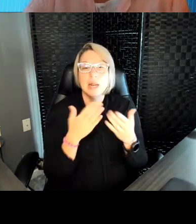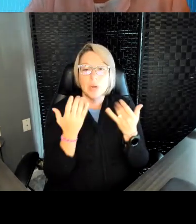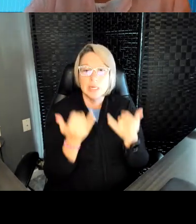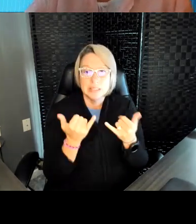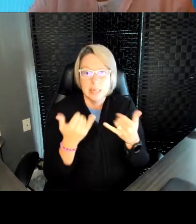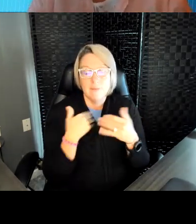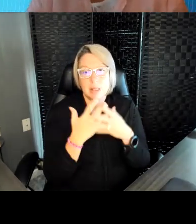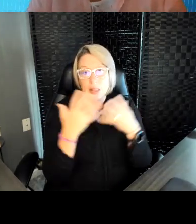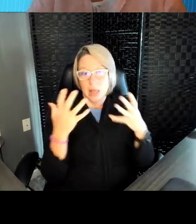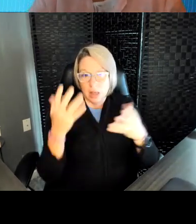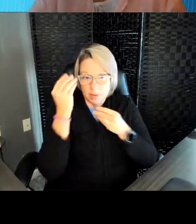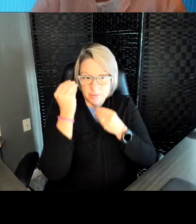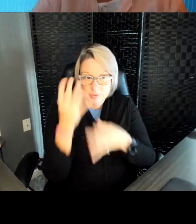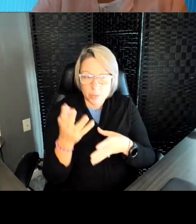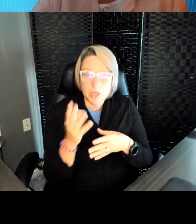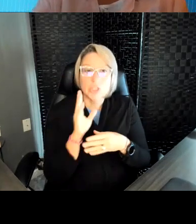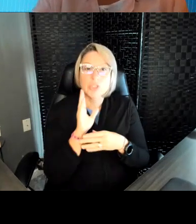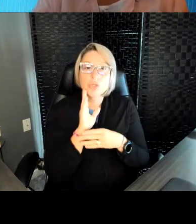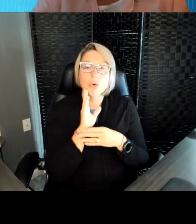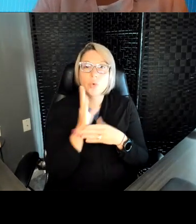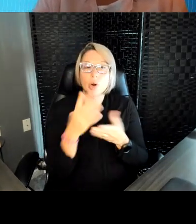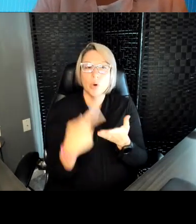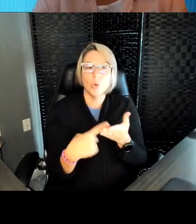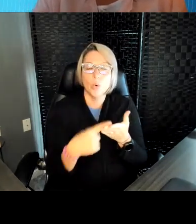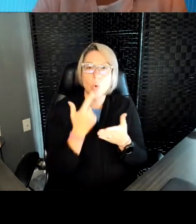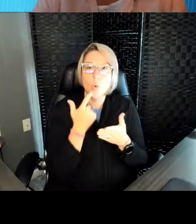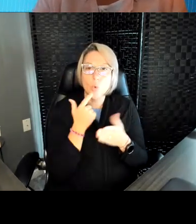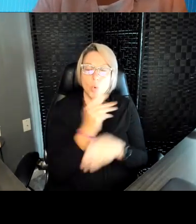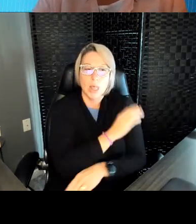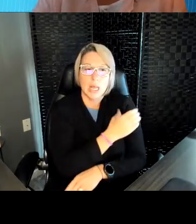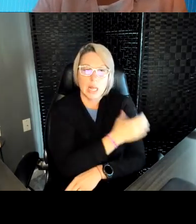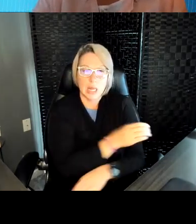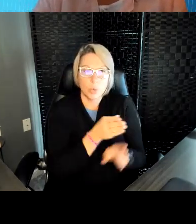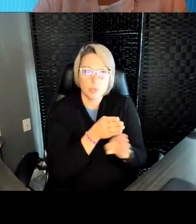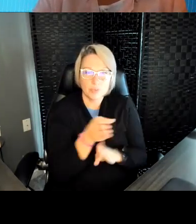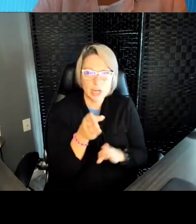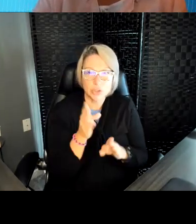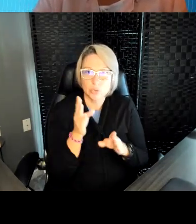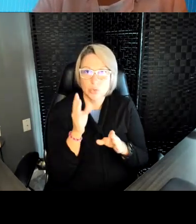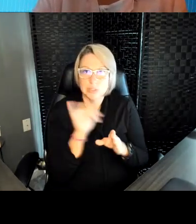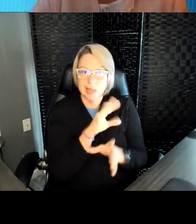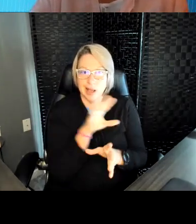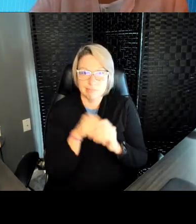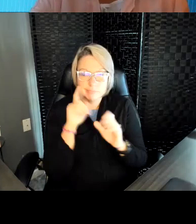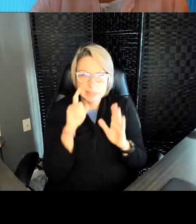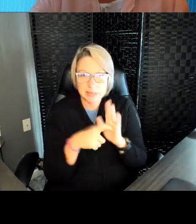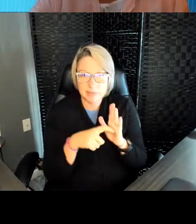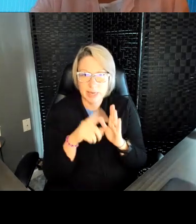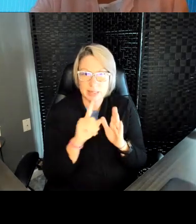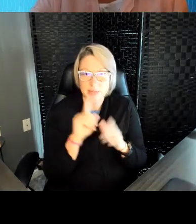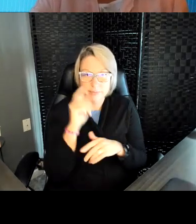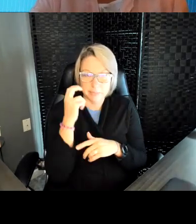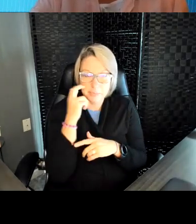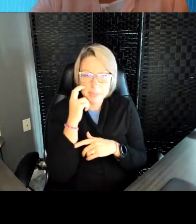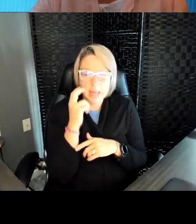Again, we're going to talk about sort of who are the clinical professionals who are part of the identification of deafblindness. We're going to look at